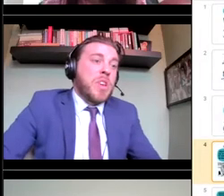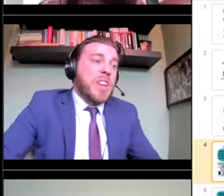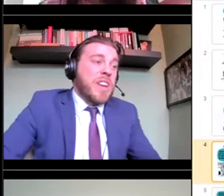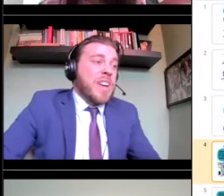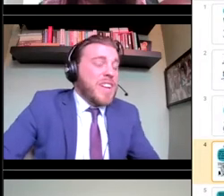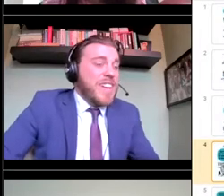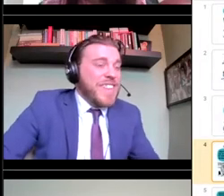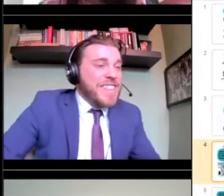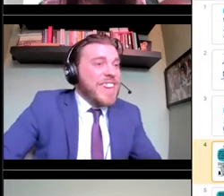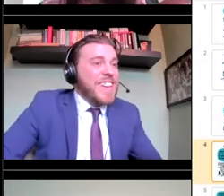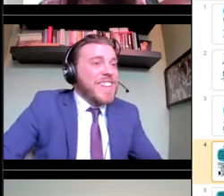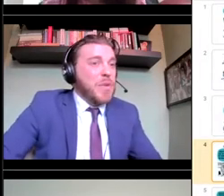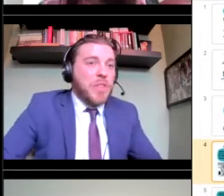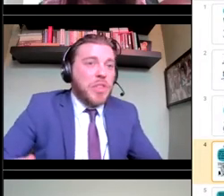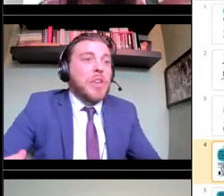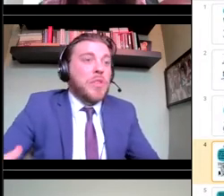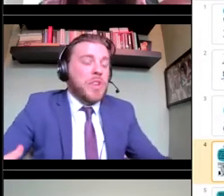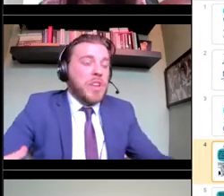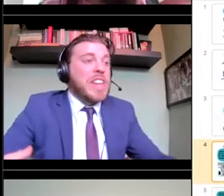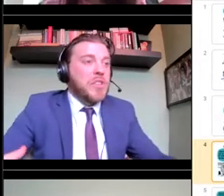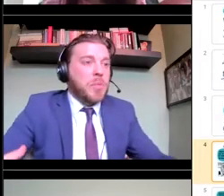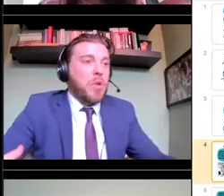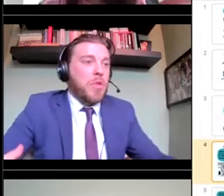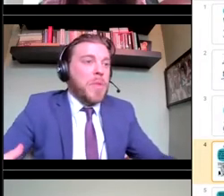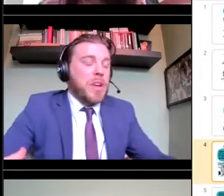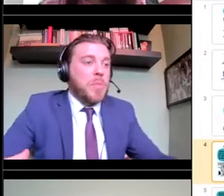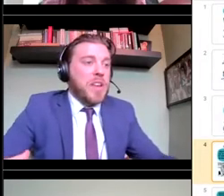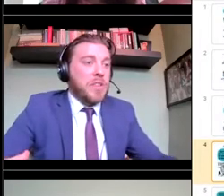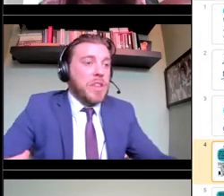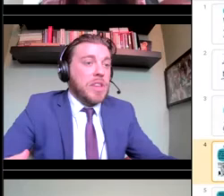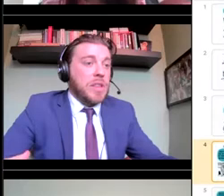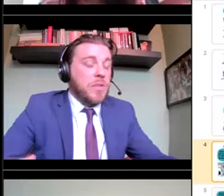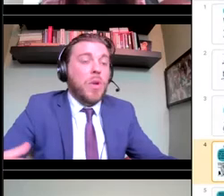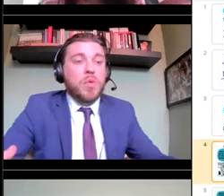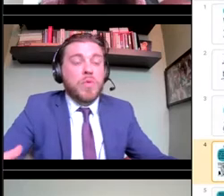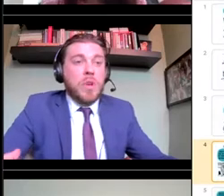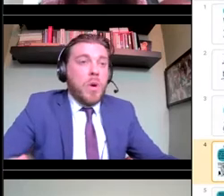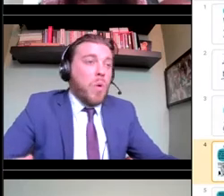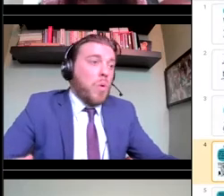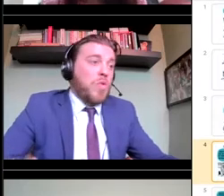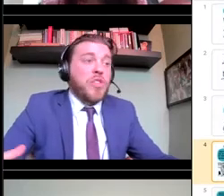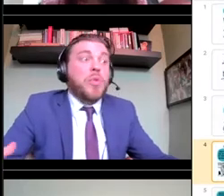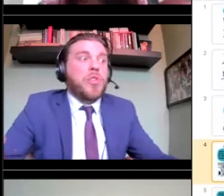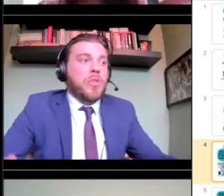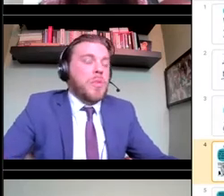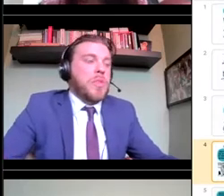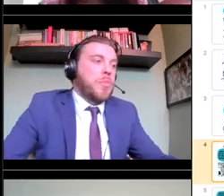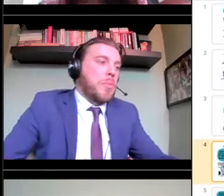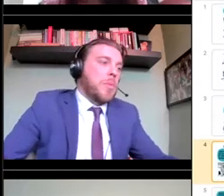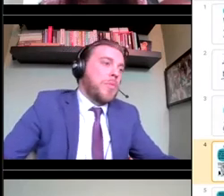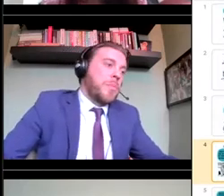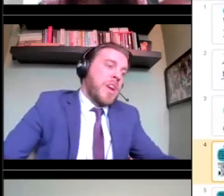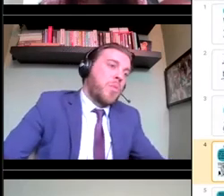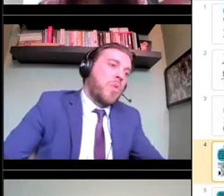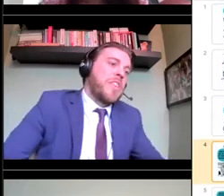but essentially there was a thirst for a leadership program that could potentially solve or reduce some of these